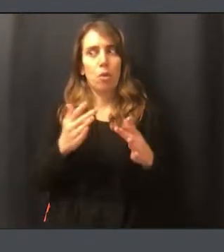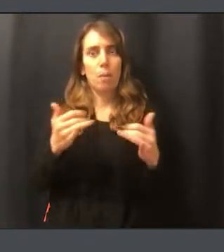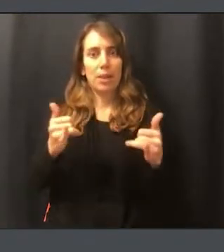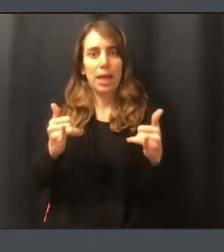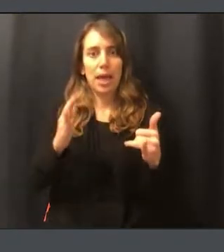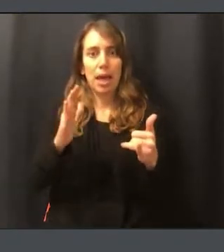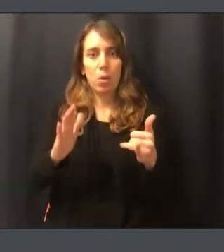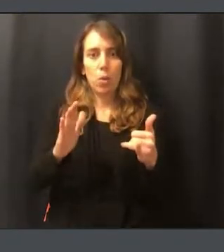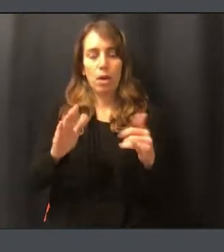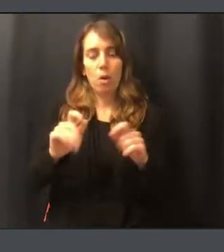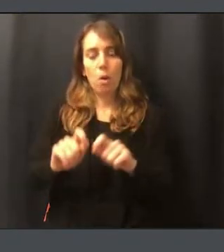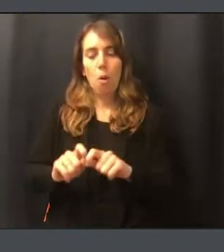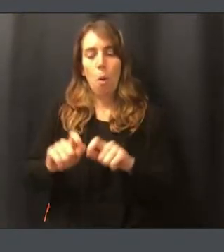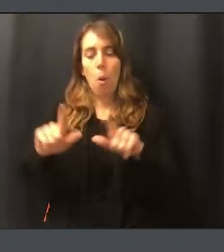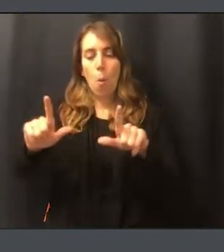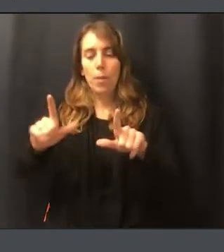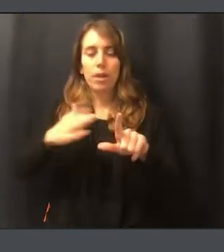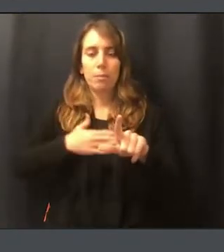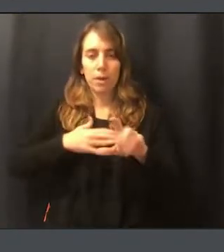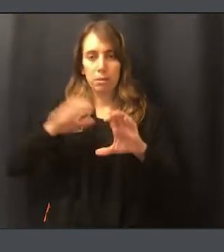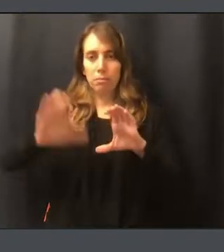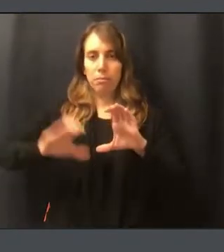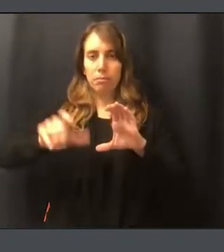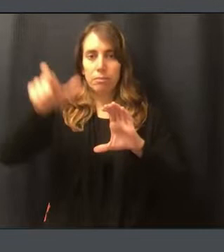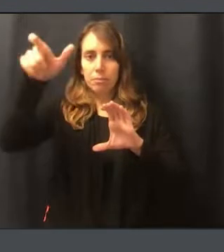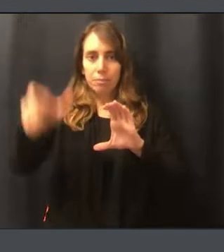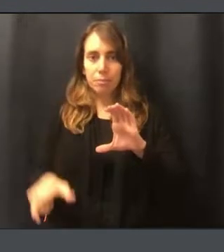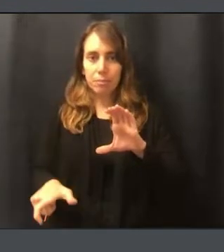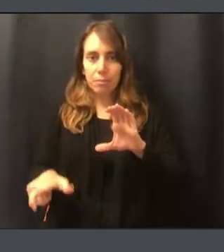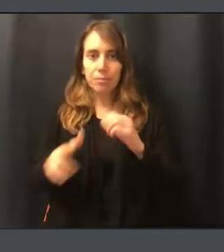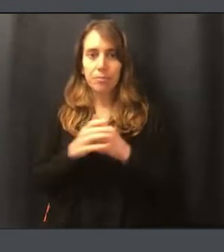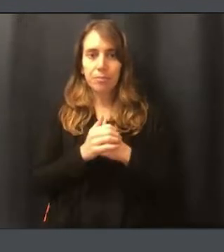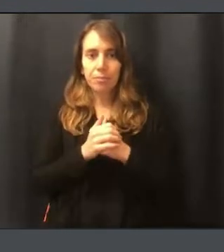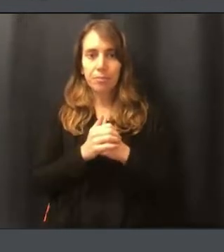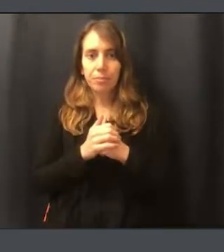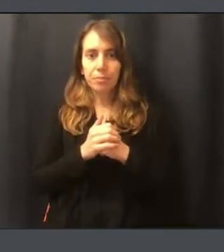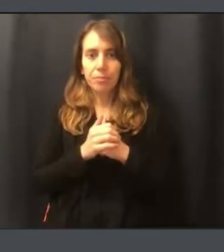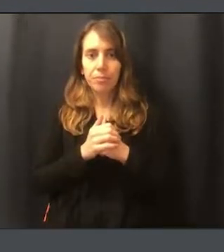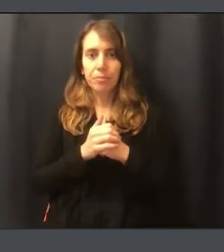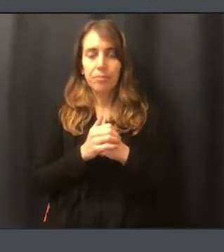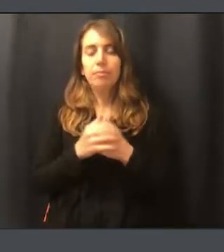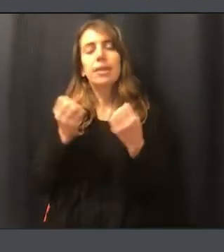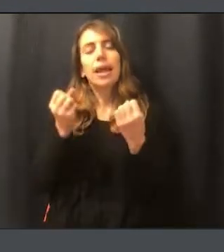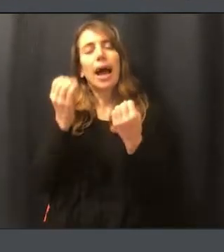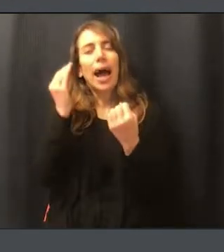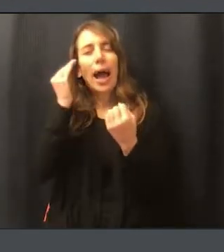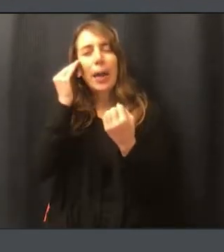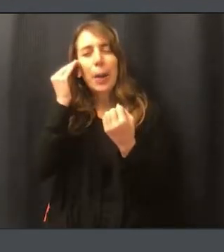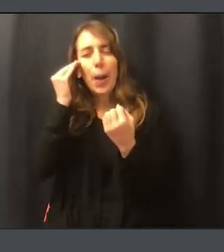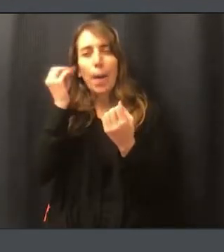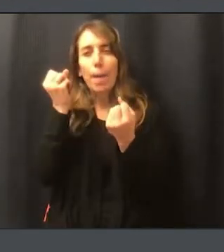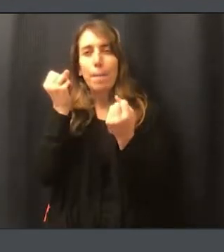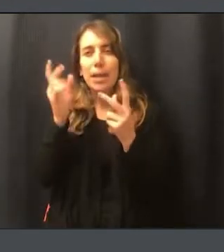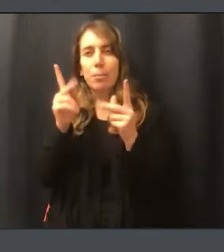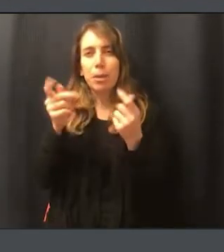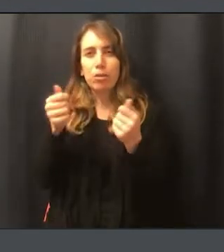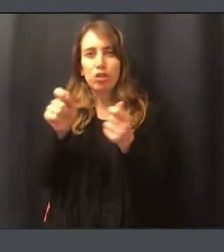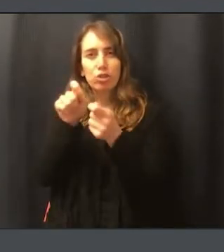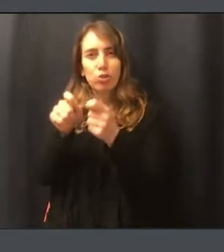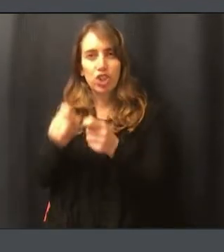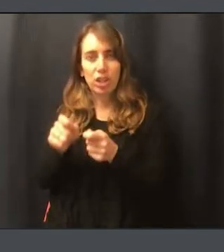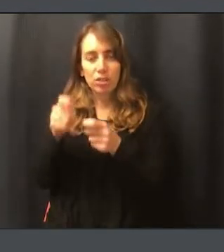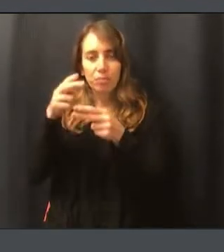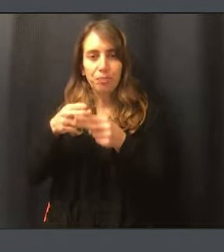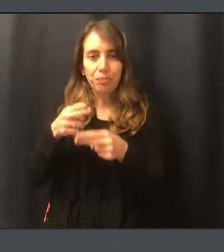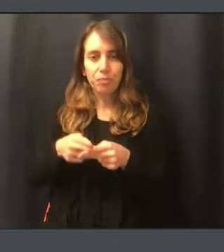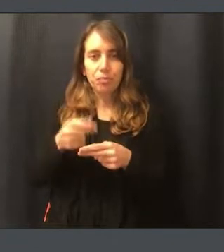open my chat. I know people were trying to change their names on their screen or whatever. So anyway,